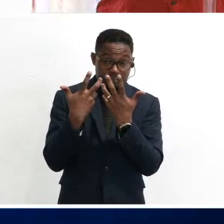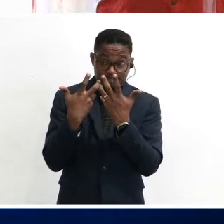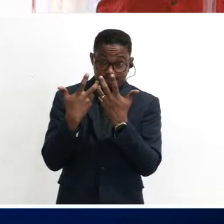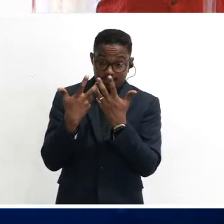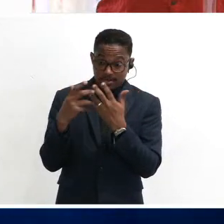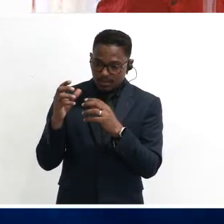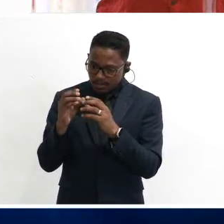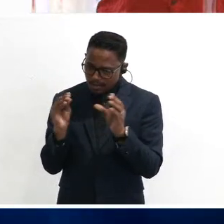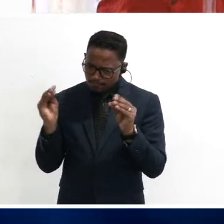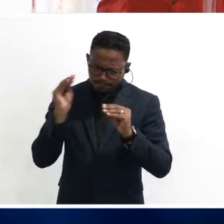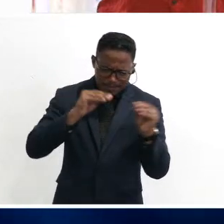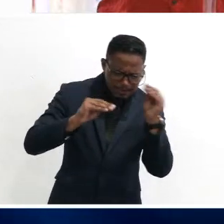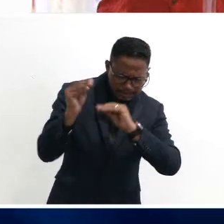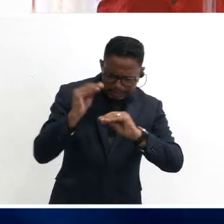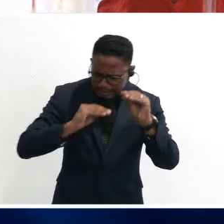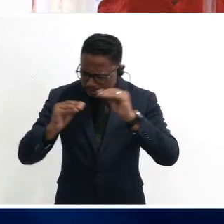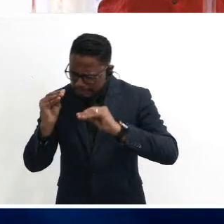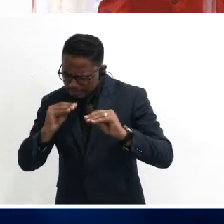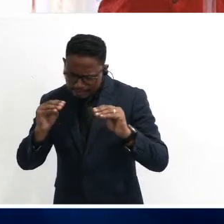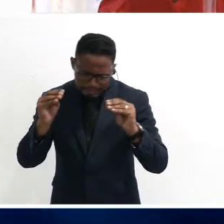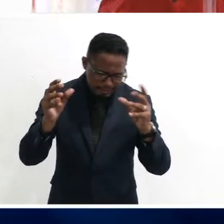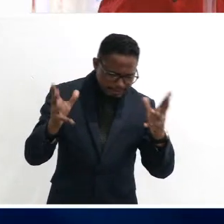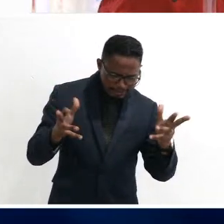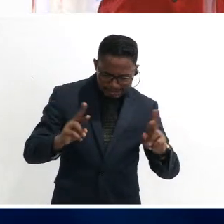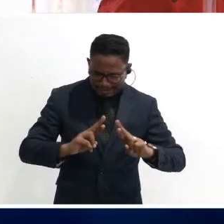So I'll talk about that a little bit.